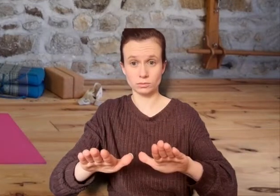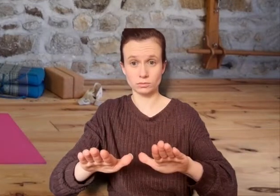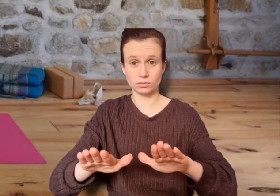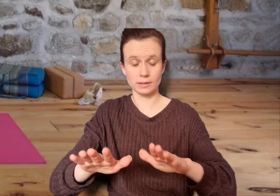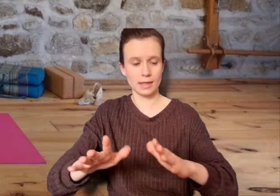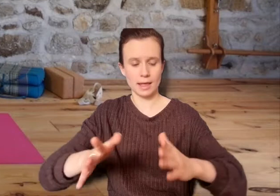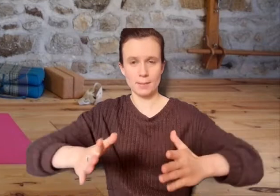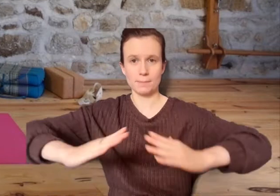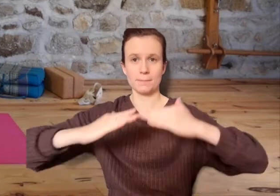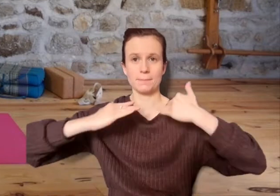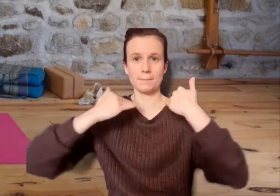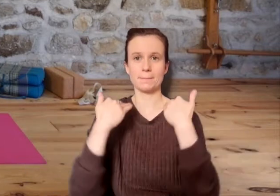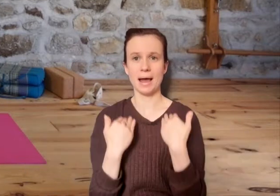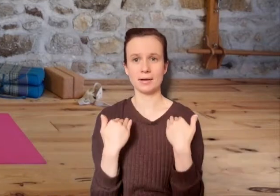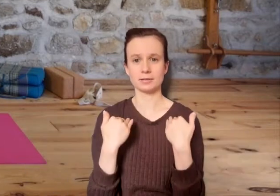the arms back